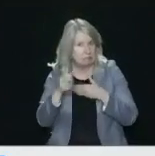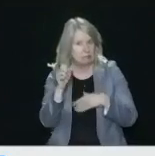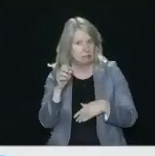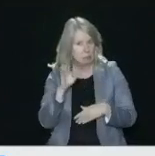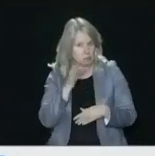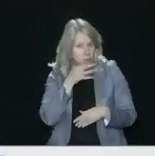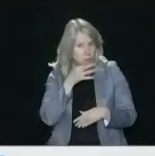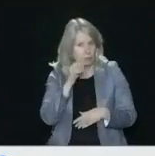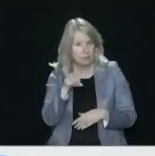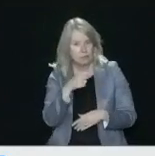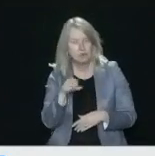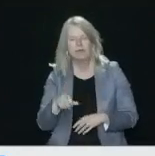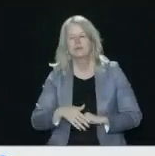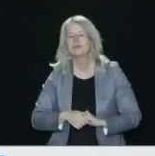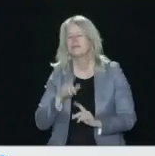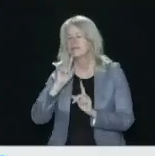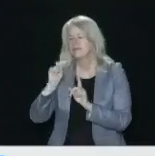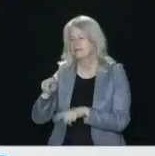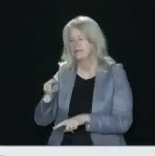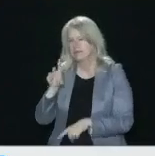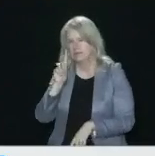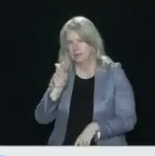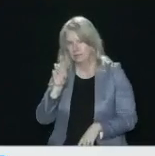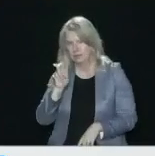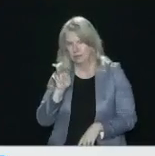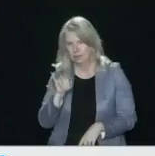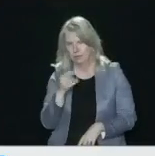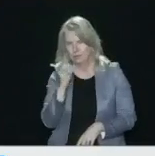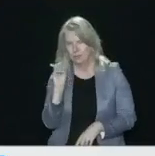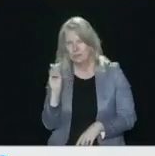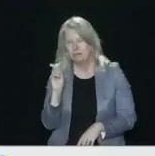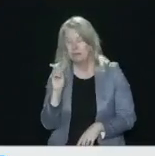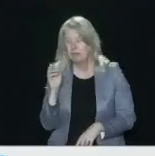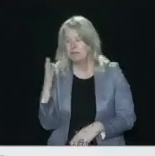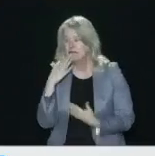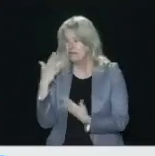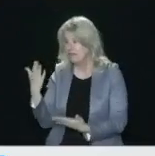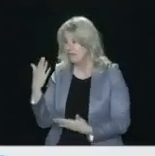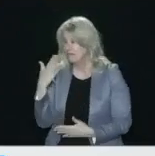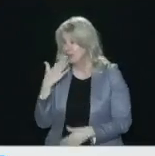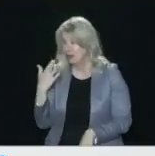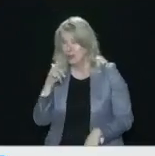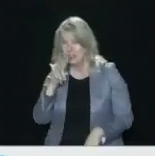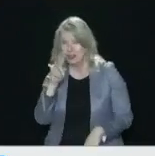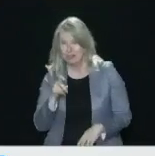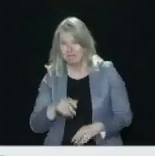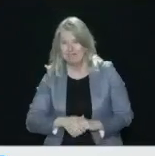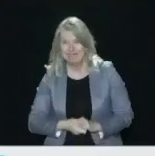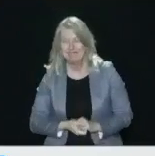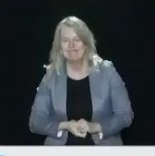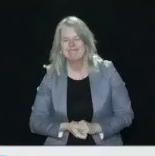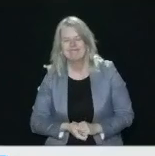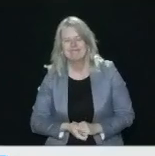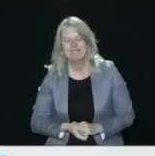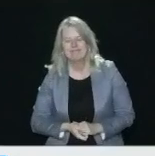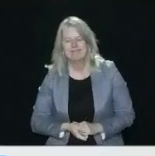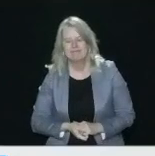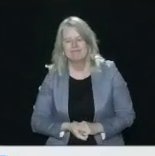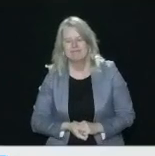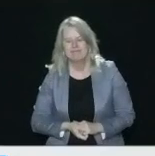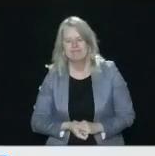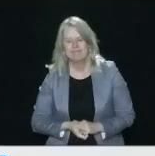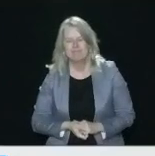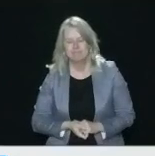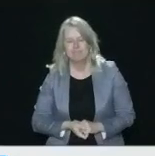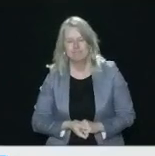all of that should be taken into account as the employer or the federal government